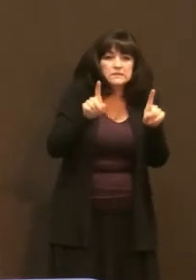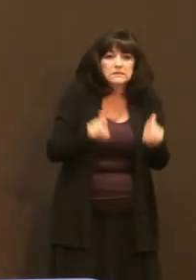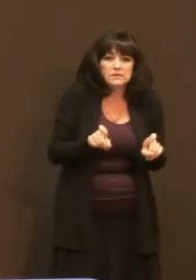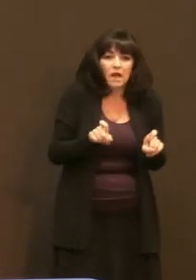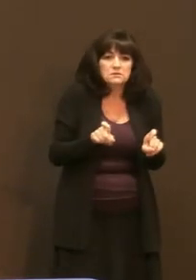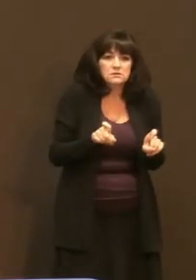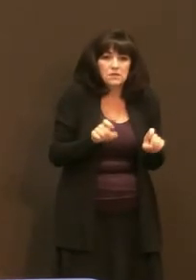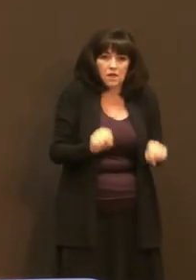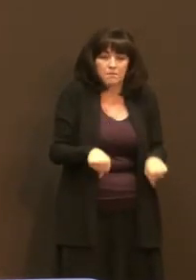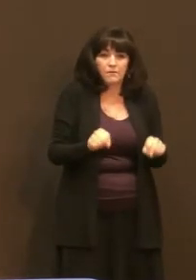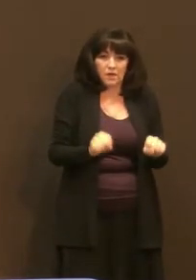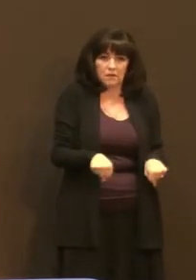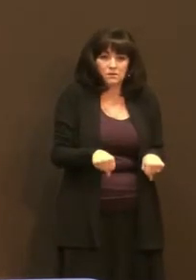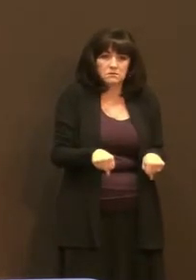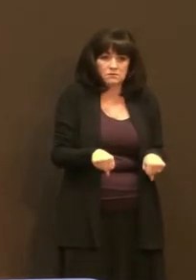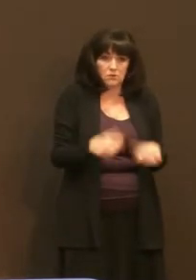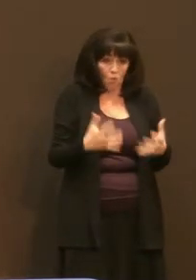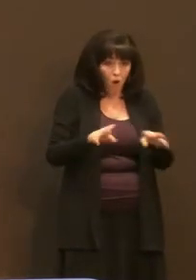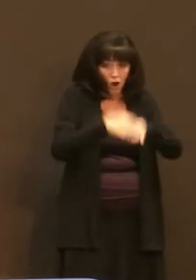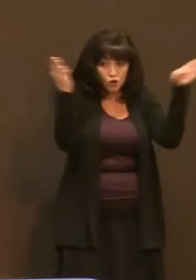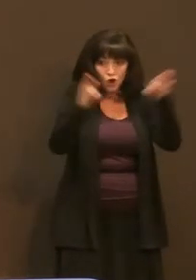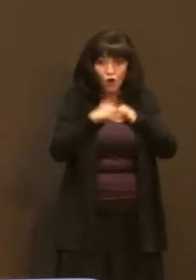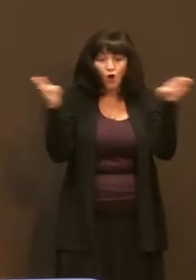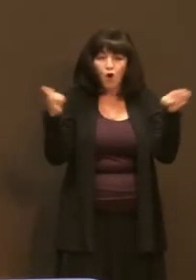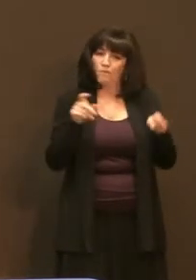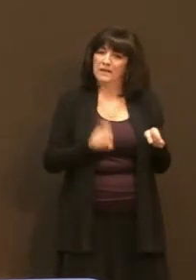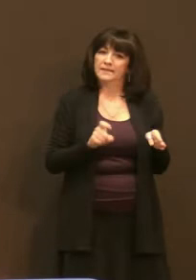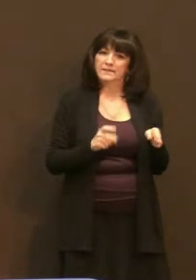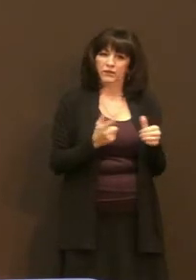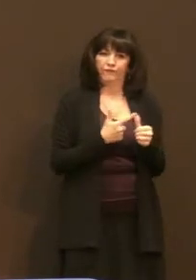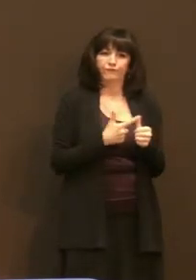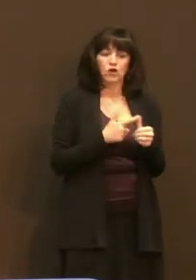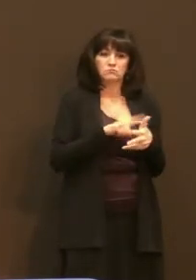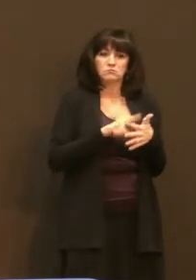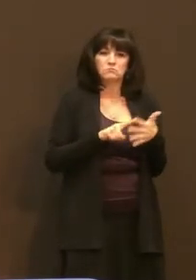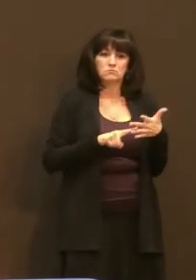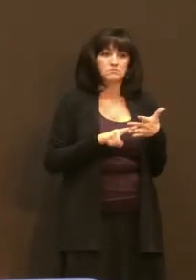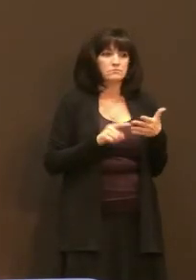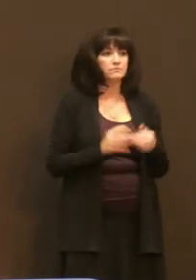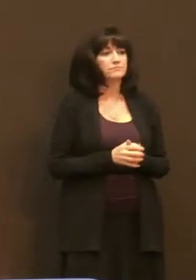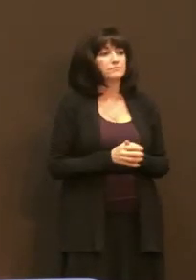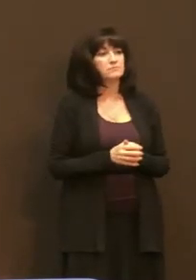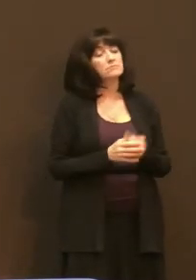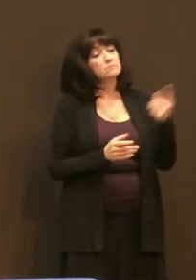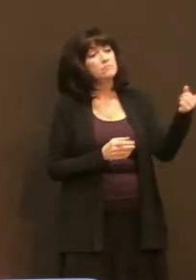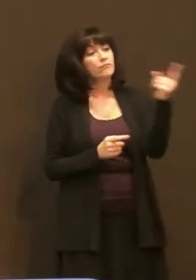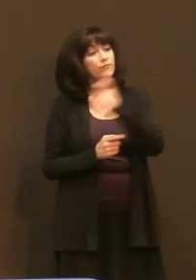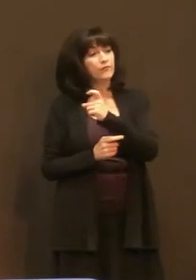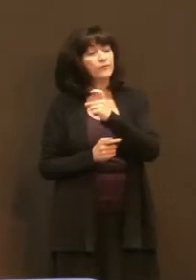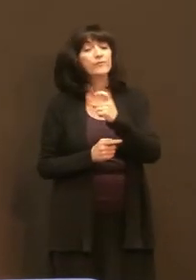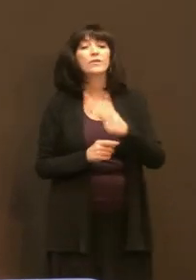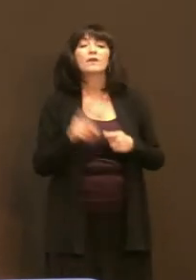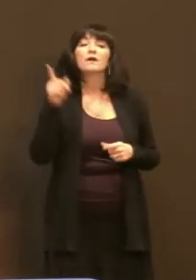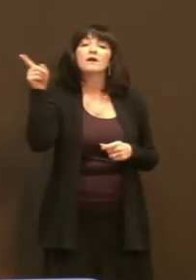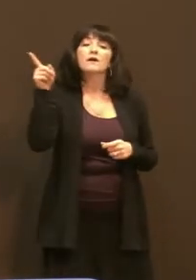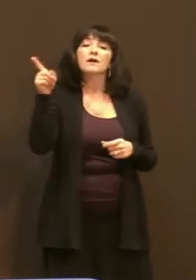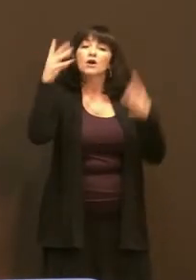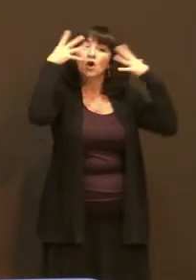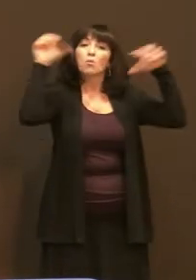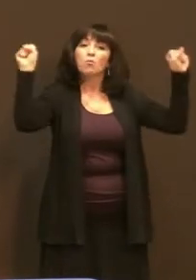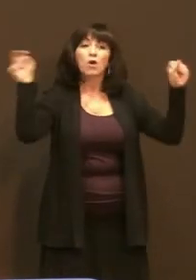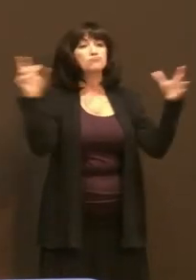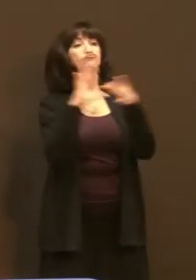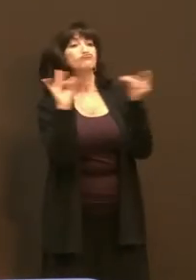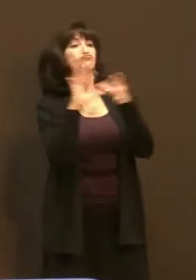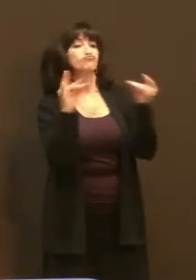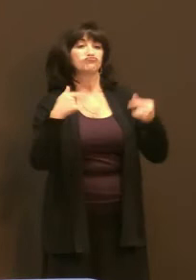testing capacity in order to do that. Just a follow-up question, too, just about the president. He said he has more power than the governors. He